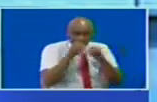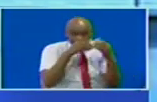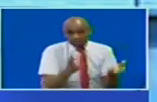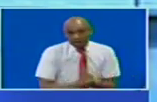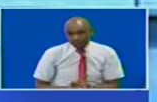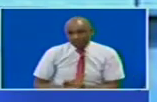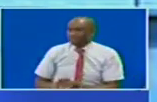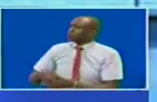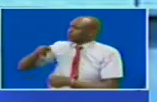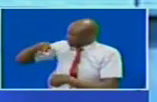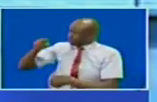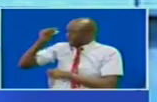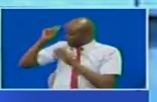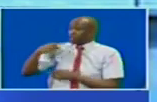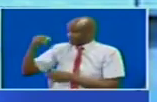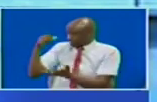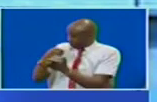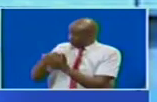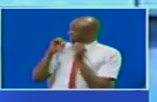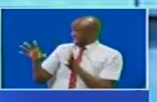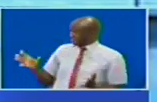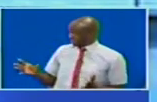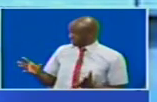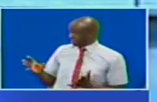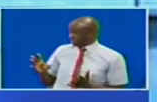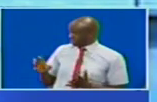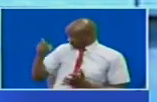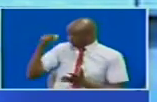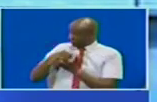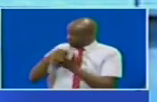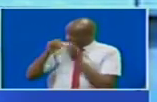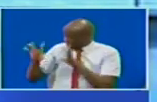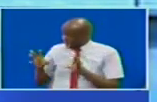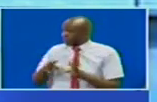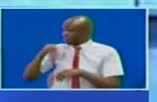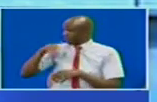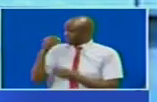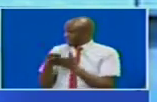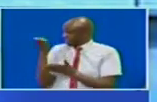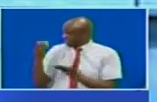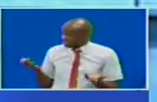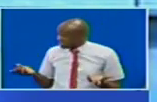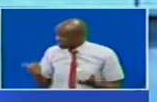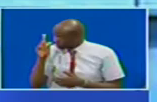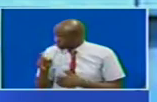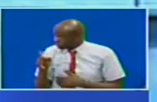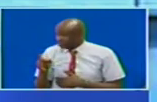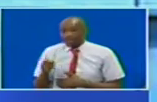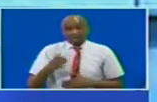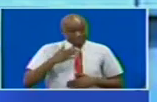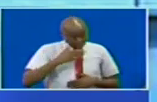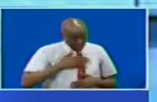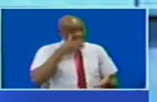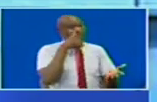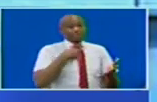Kilifi. So you, as a governor, you distance yourself from this particular scandal. You are no way, you know, involved in it. My